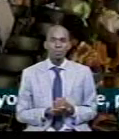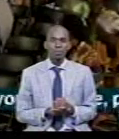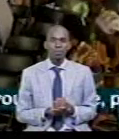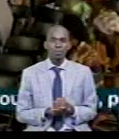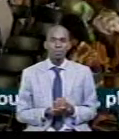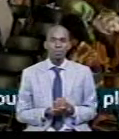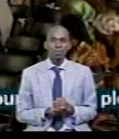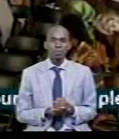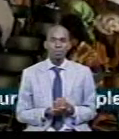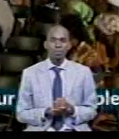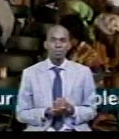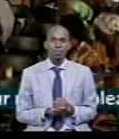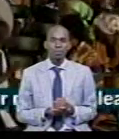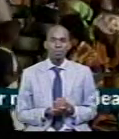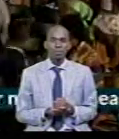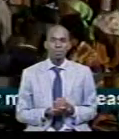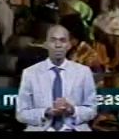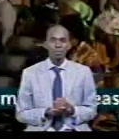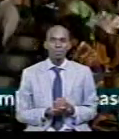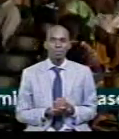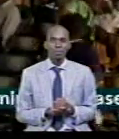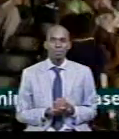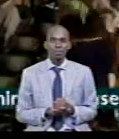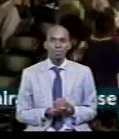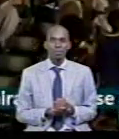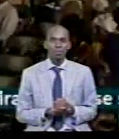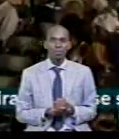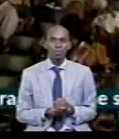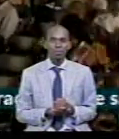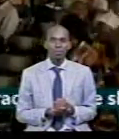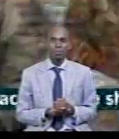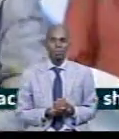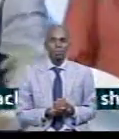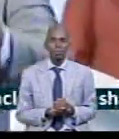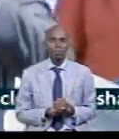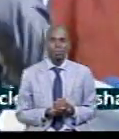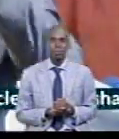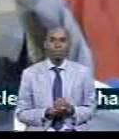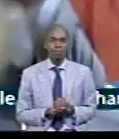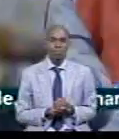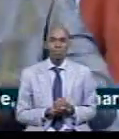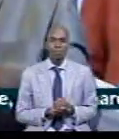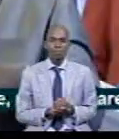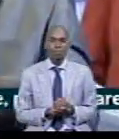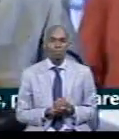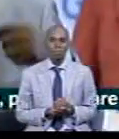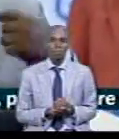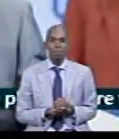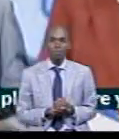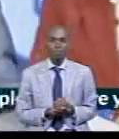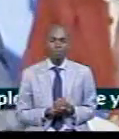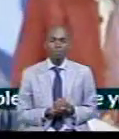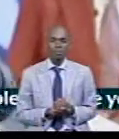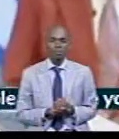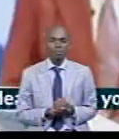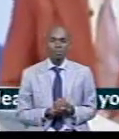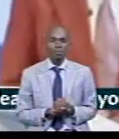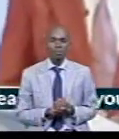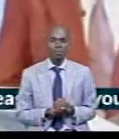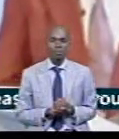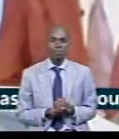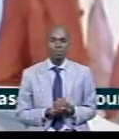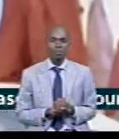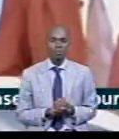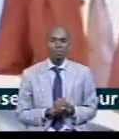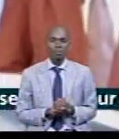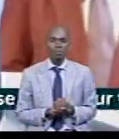But did it here a Baha and Yumri? Now Empire Catuano, Oyatin Cassa, a Yanako, Nanko to